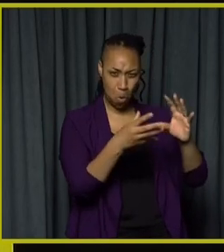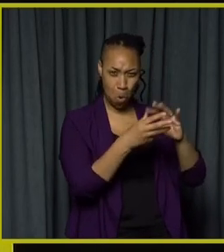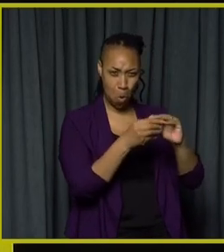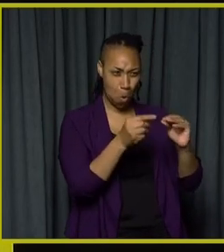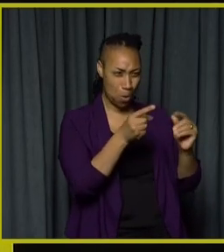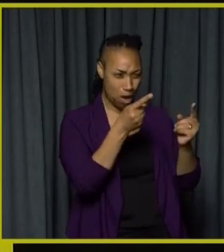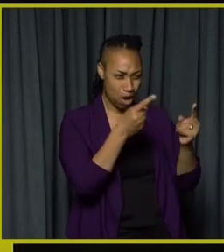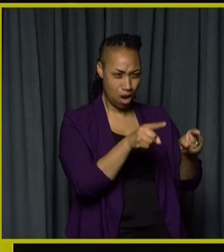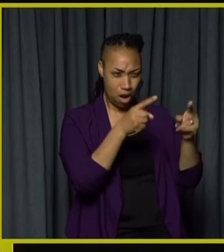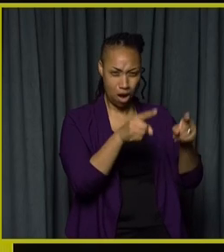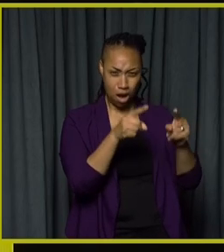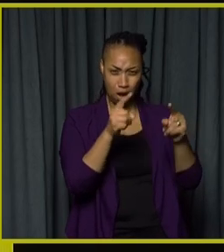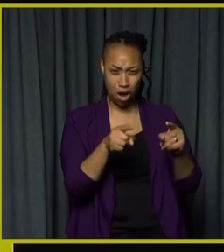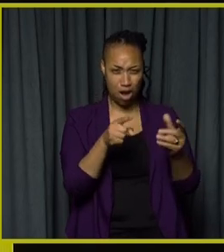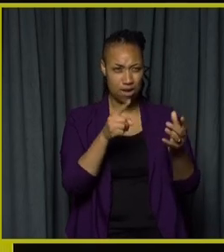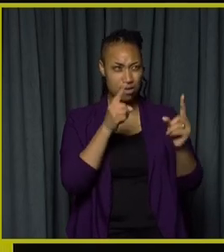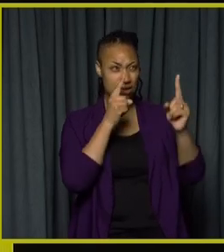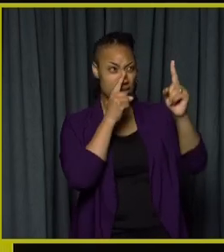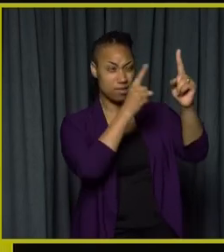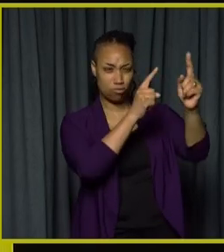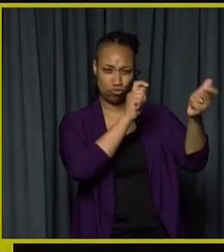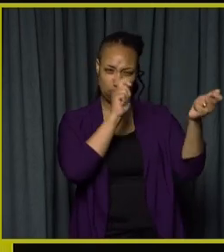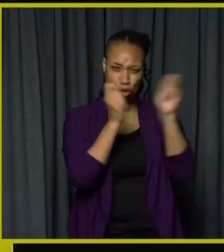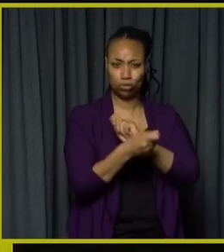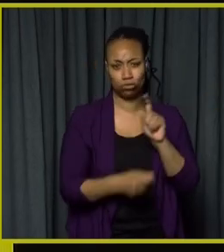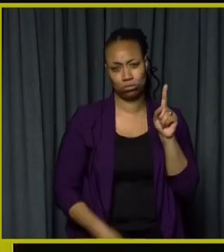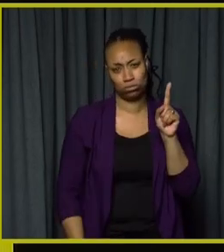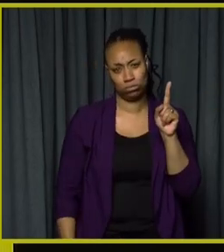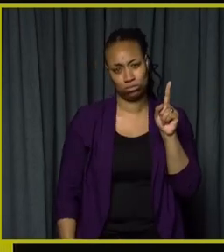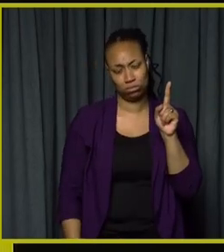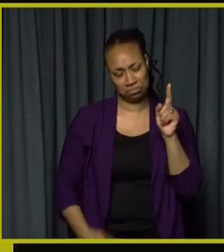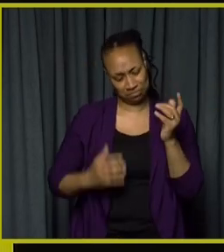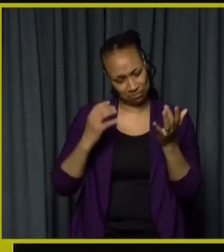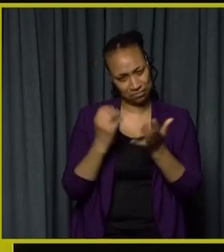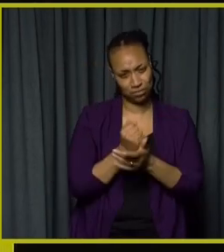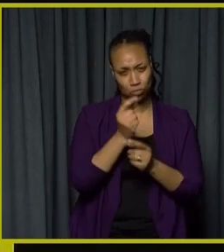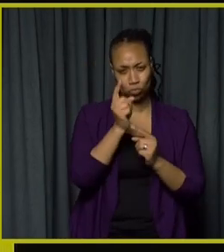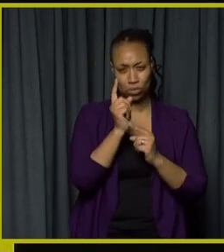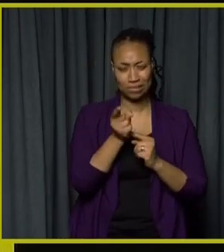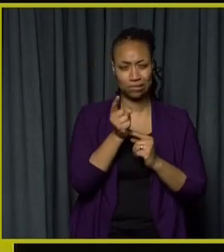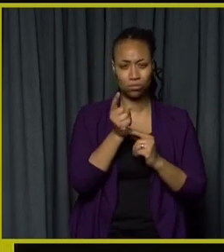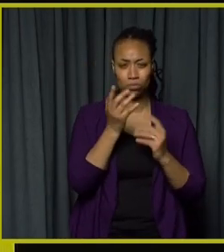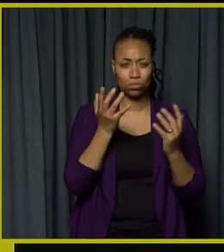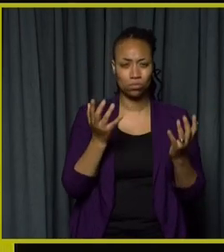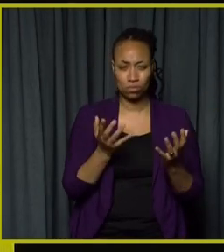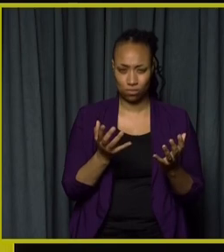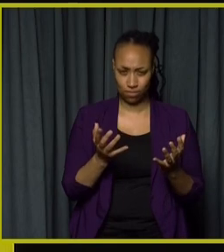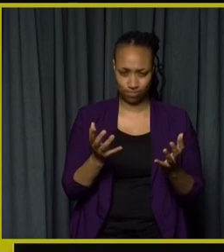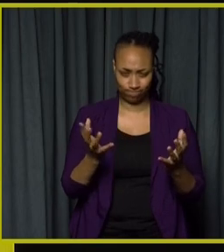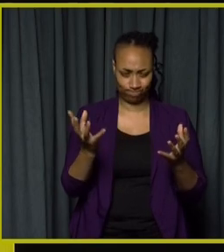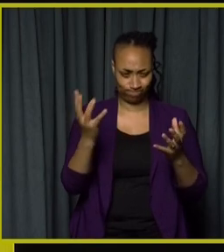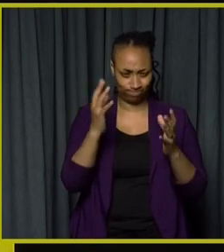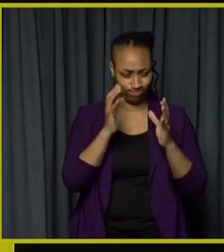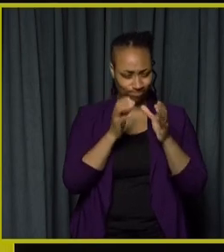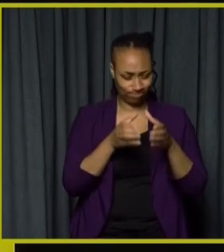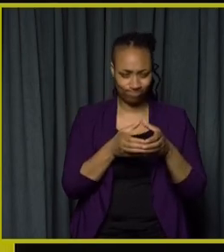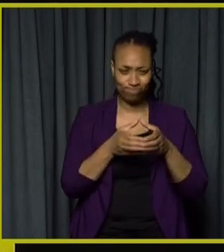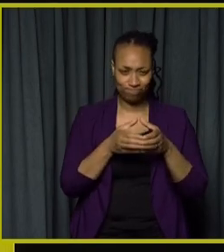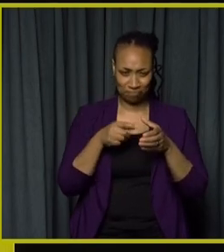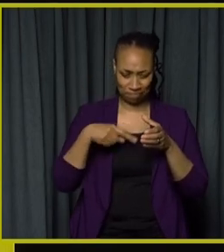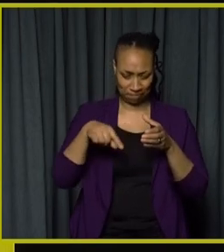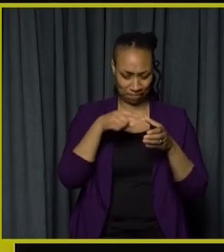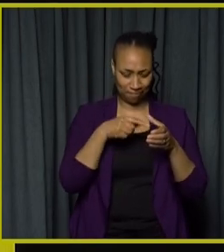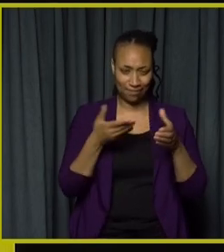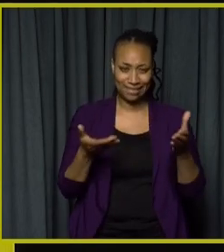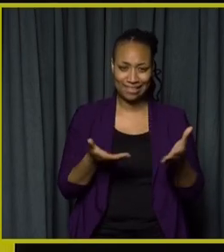I want to take a moment and also honor in their absence, because they could not be here due to the